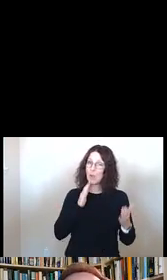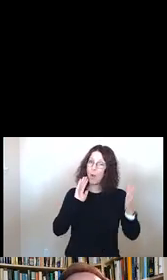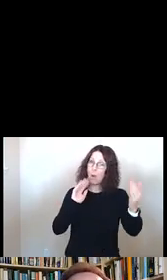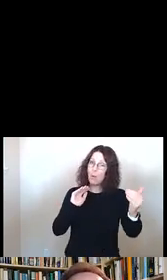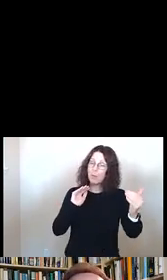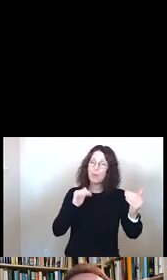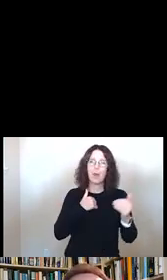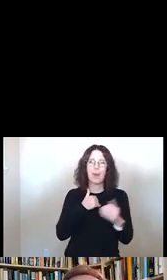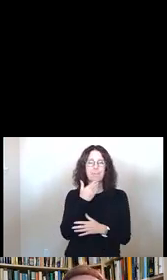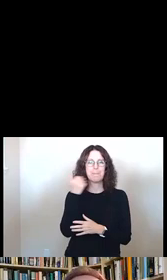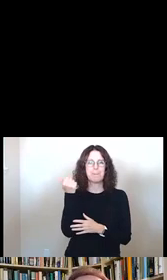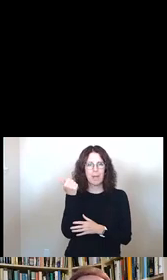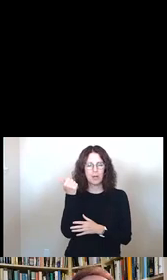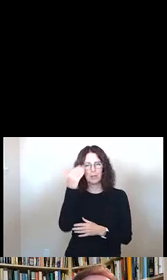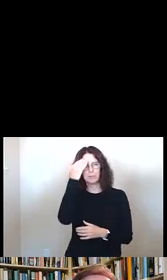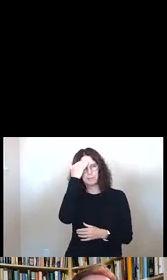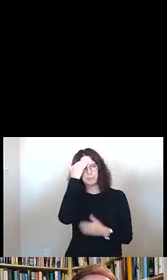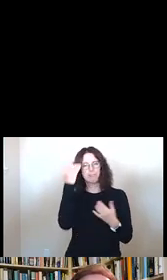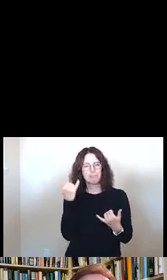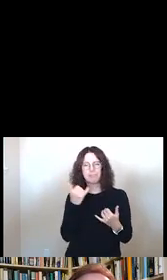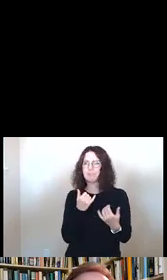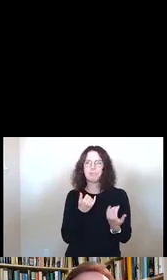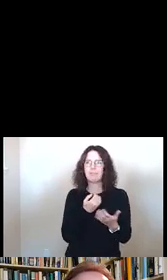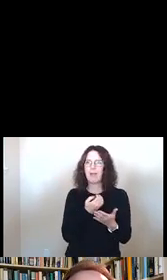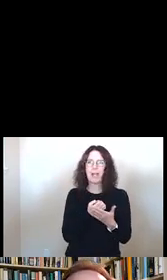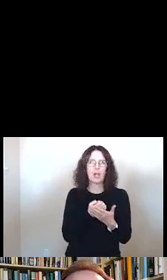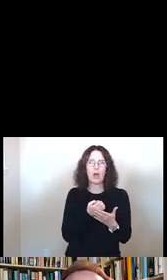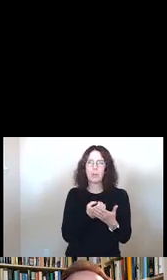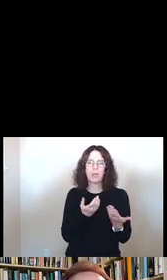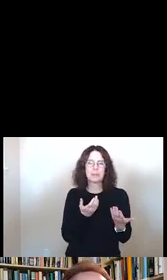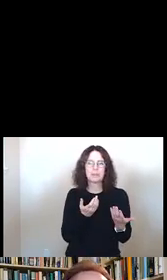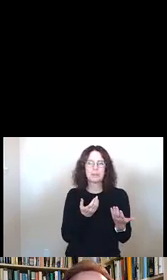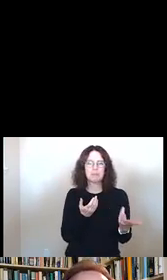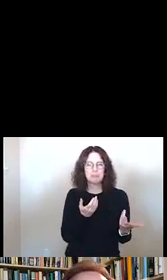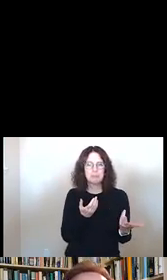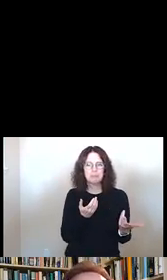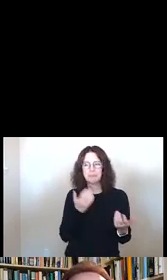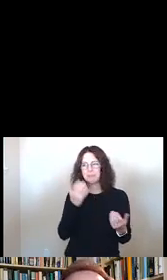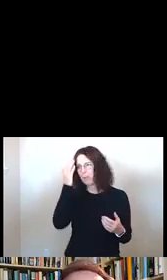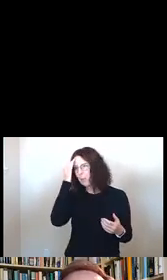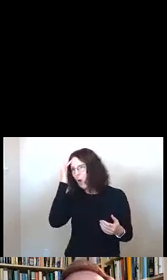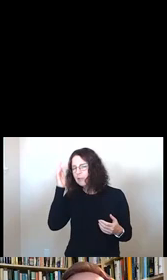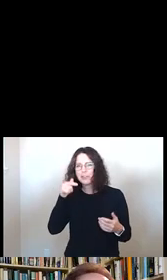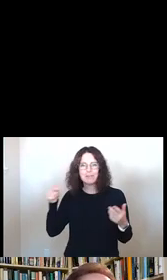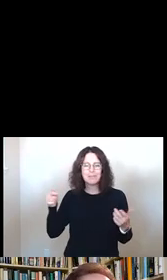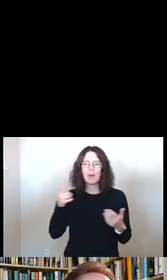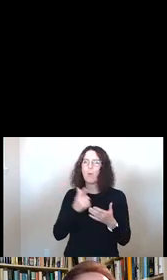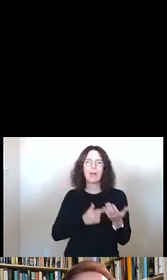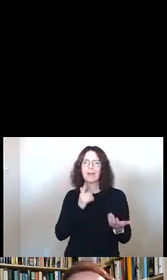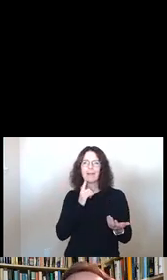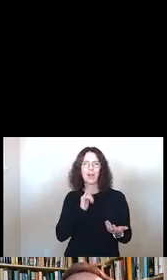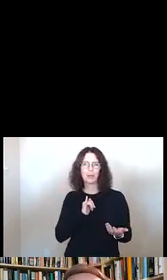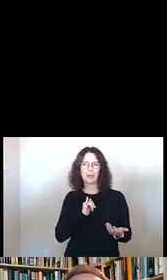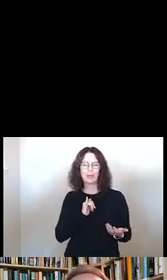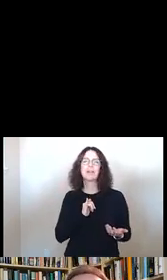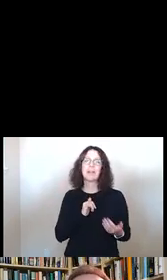better understanding of the types of things that you'll be studying now that you've joined the University of Manitoba and the Faculty of Arts, particularly the social